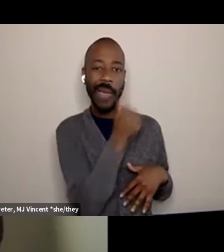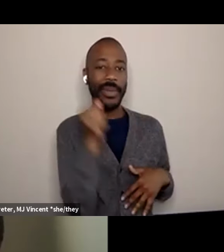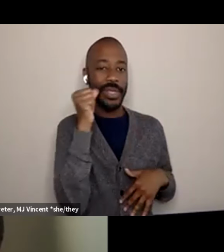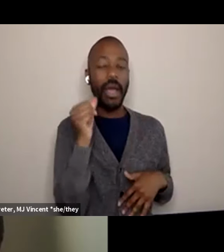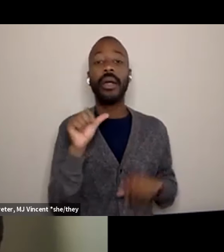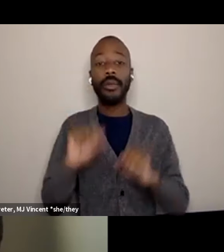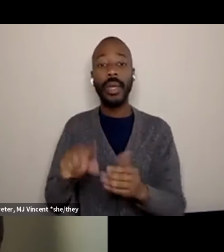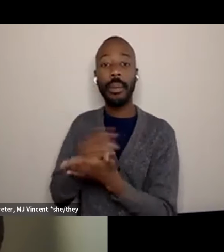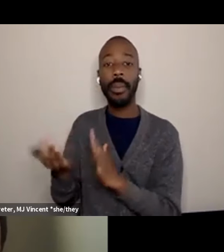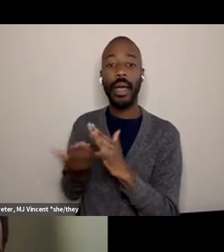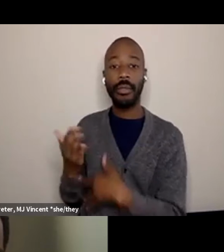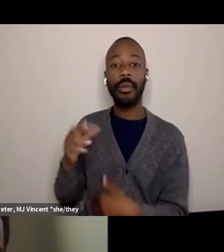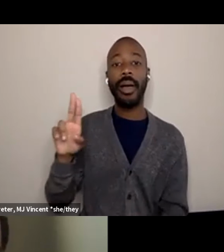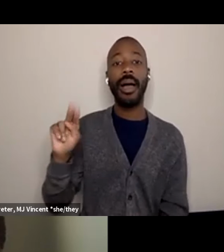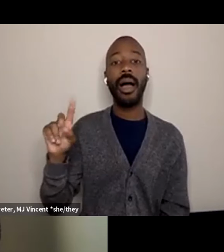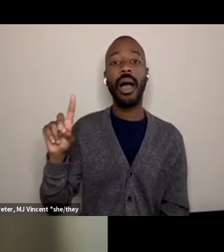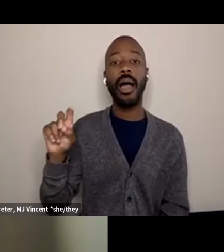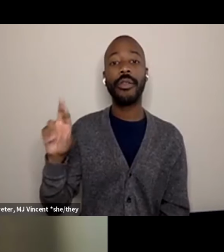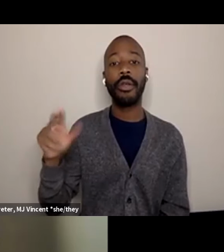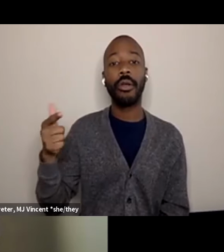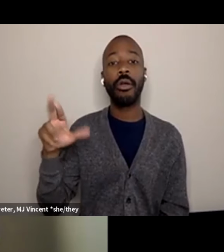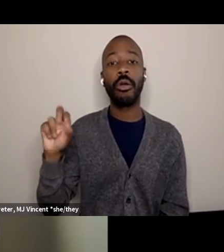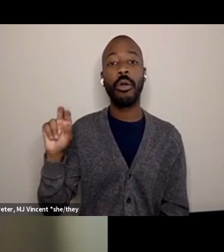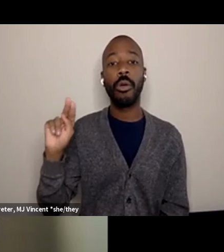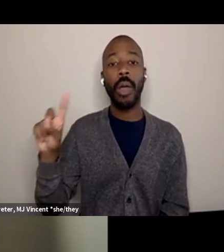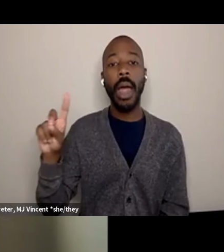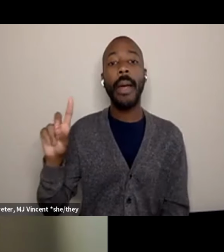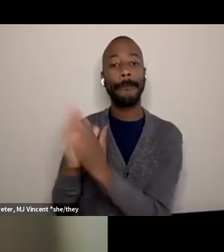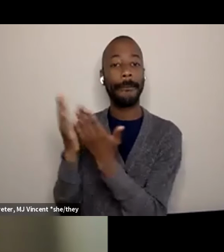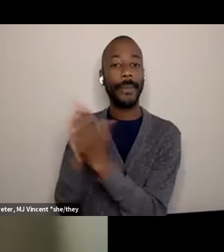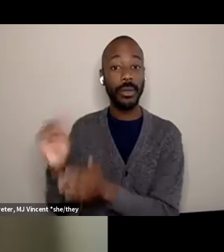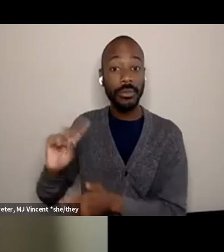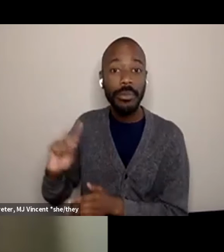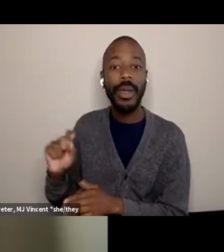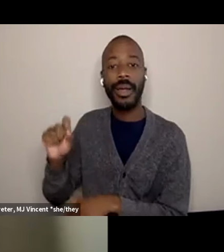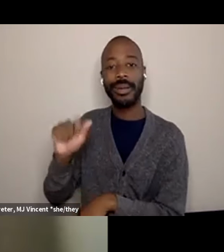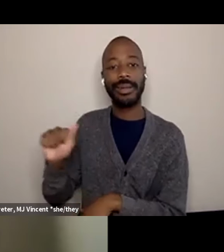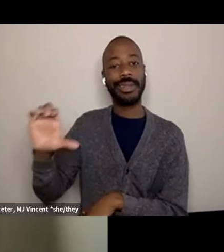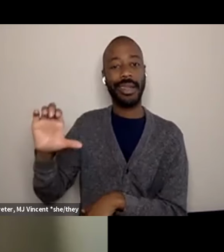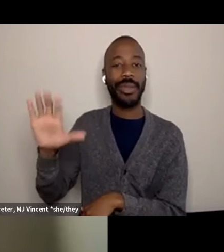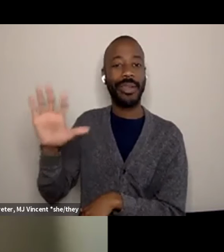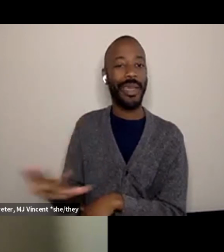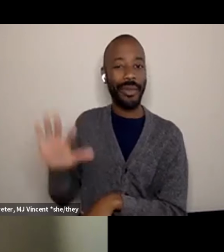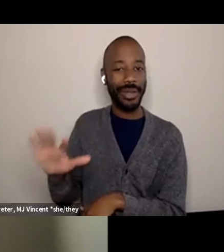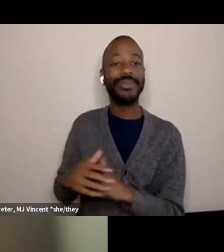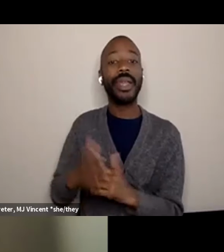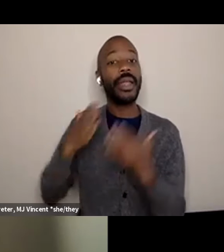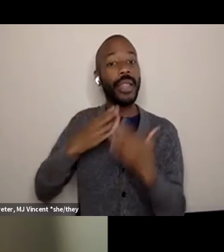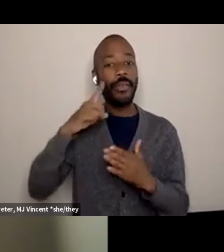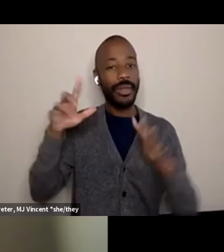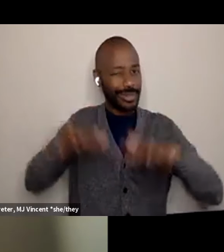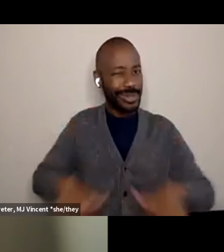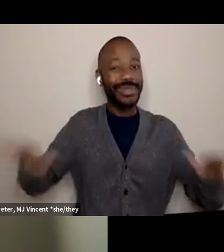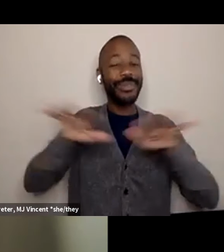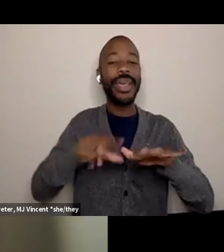the book through Underground Books and in the Sacramento area. But thank you for this space and for the very deep engagement, and